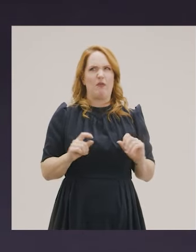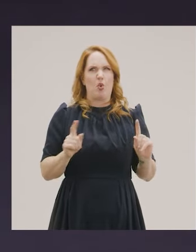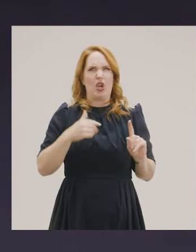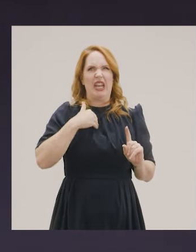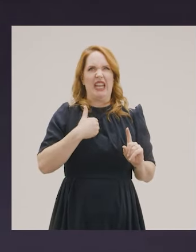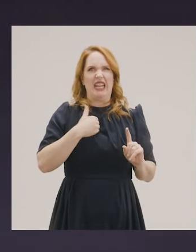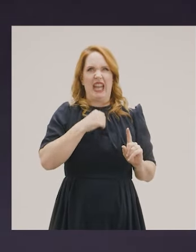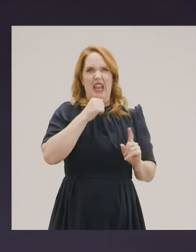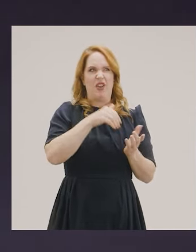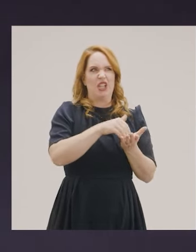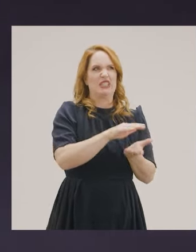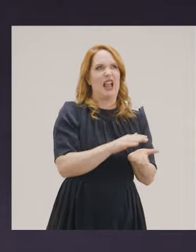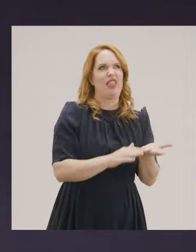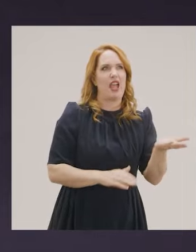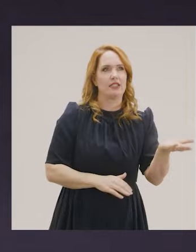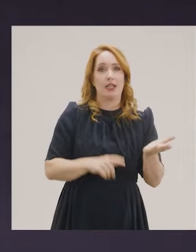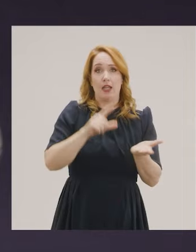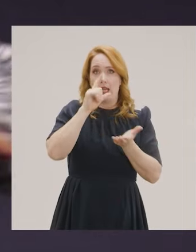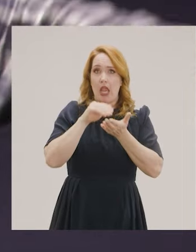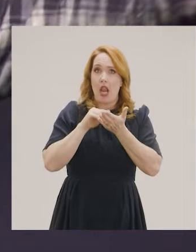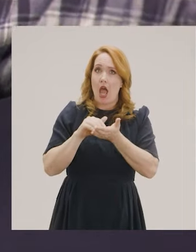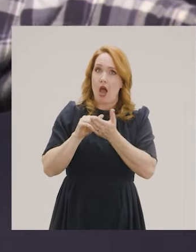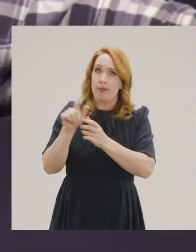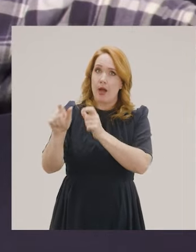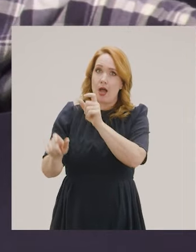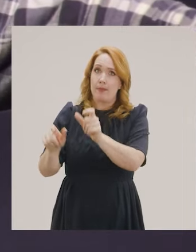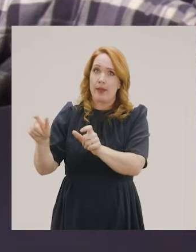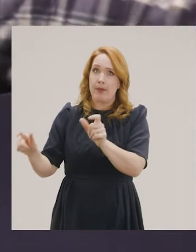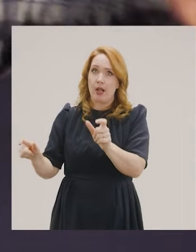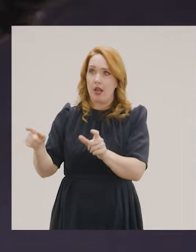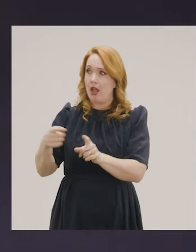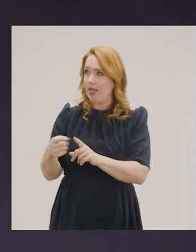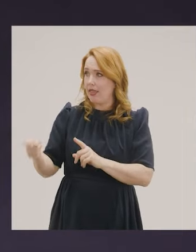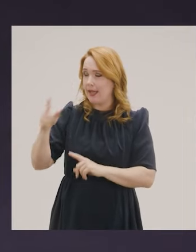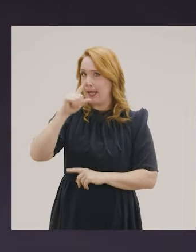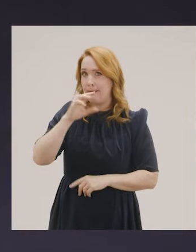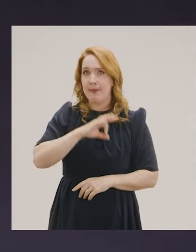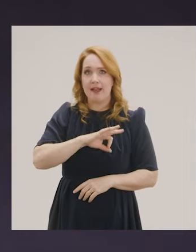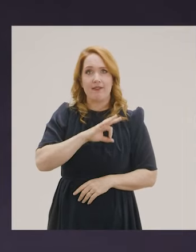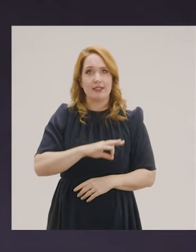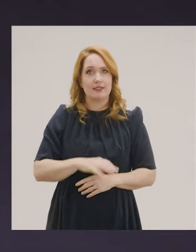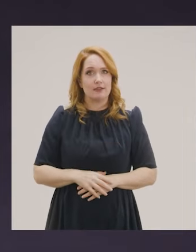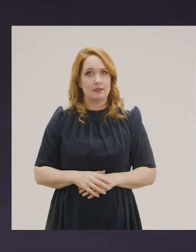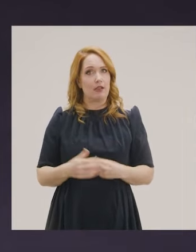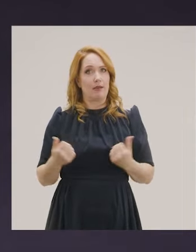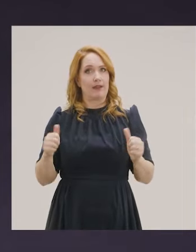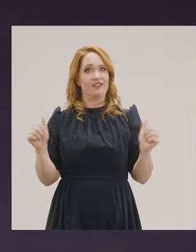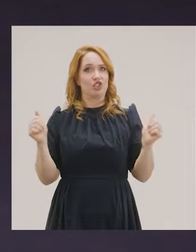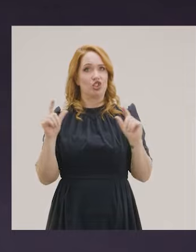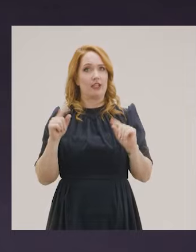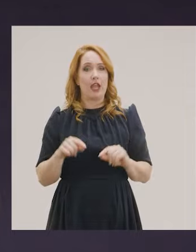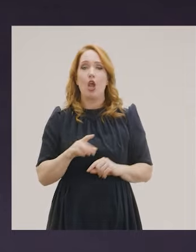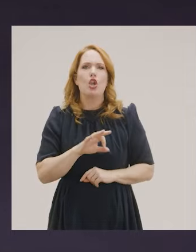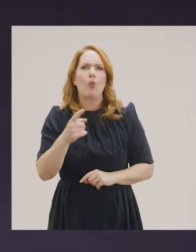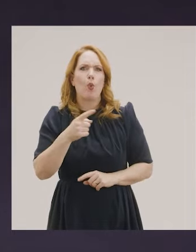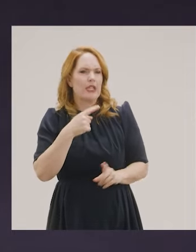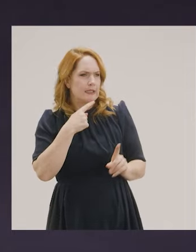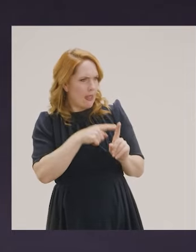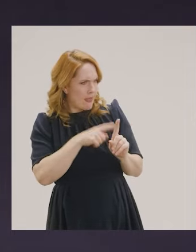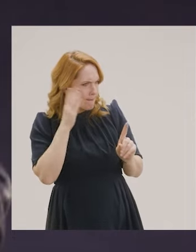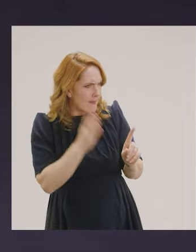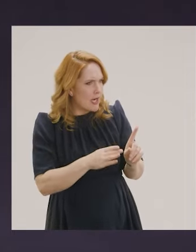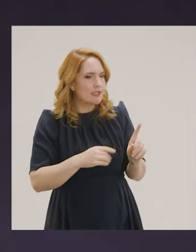I've actually got a house and I've got what I need. If I sold that, I could actually help all these other people to be able to benefit. And so that's